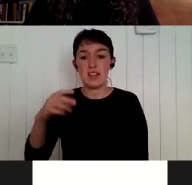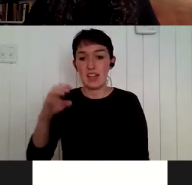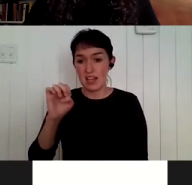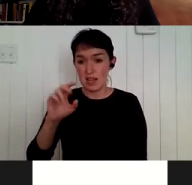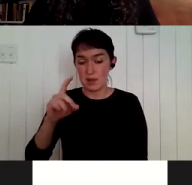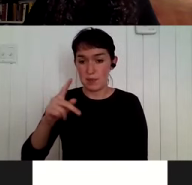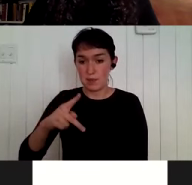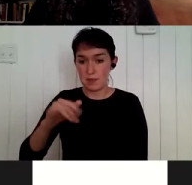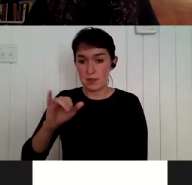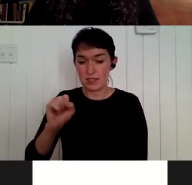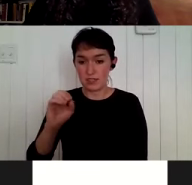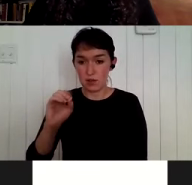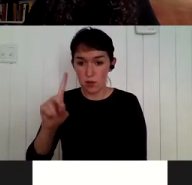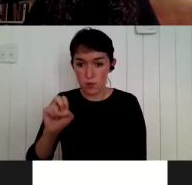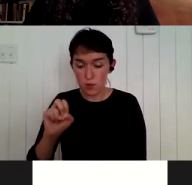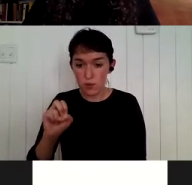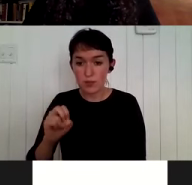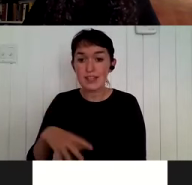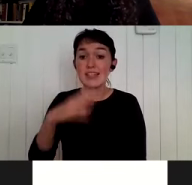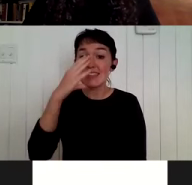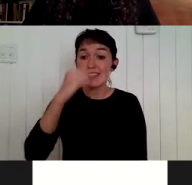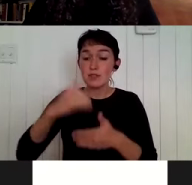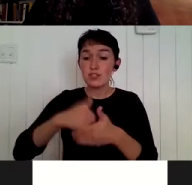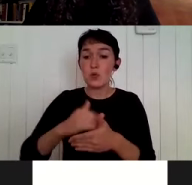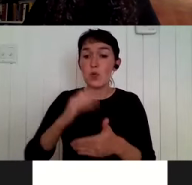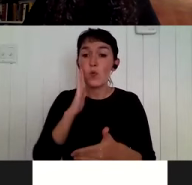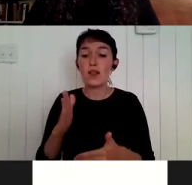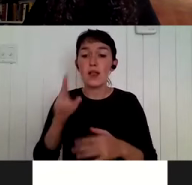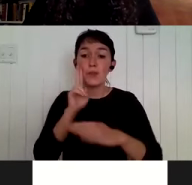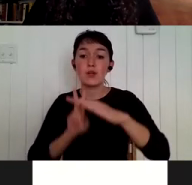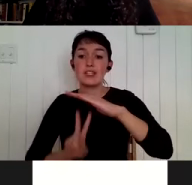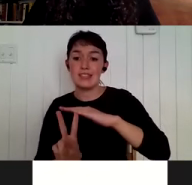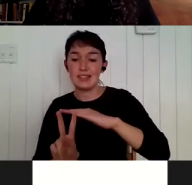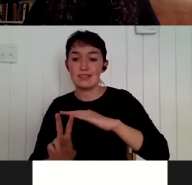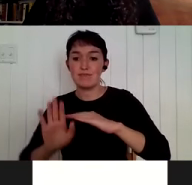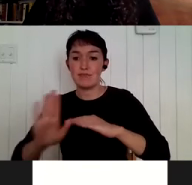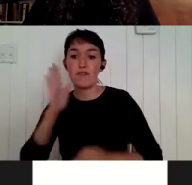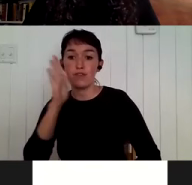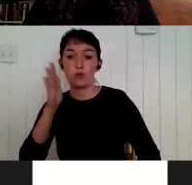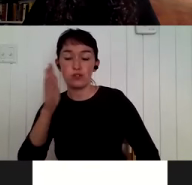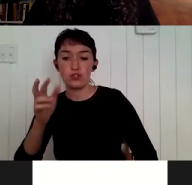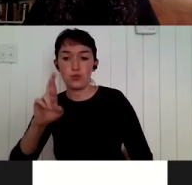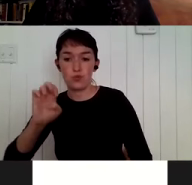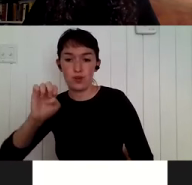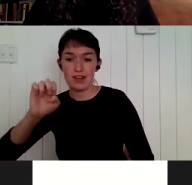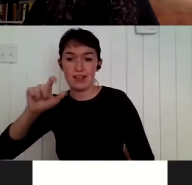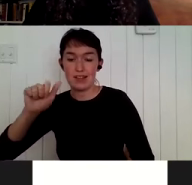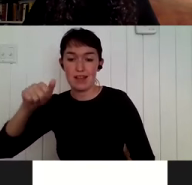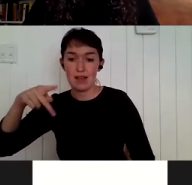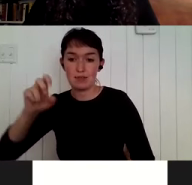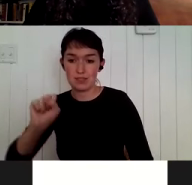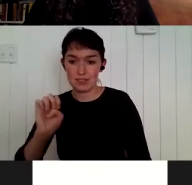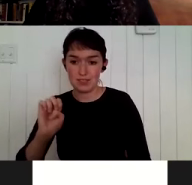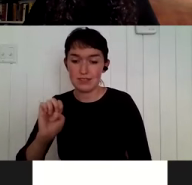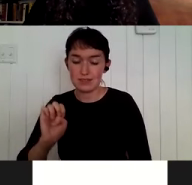predict relapse into their next psychotic episode. So it seems like the sleep disturbances are coming first. Similarly, sleep disturbances